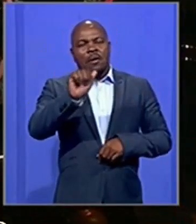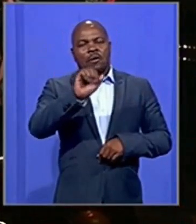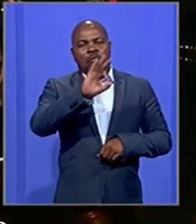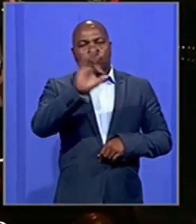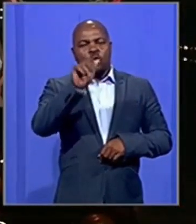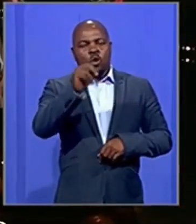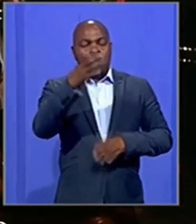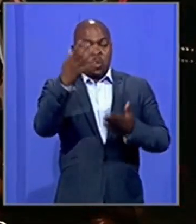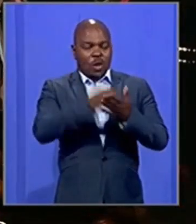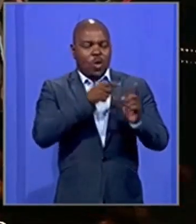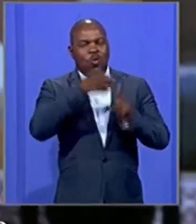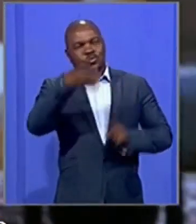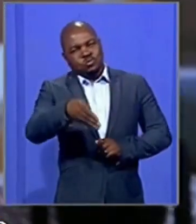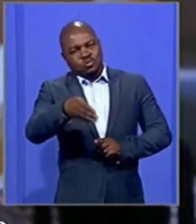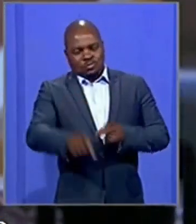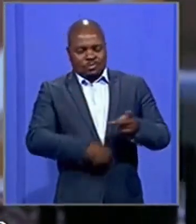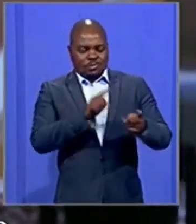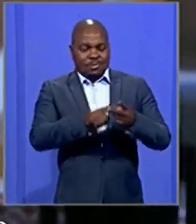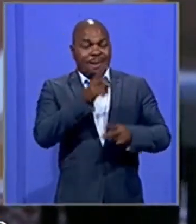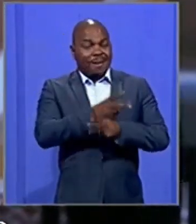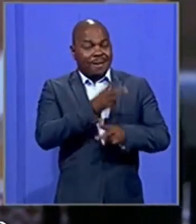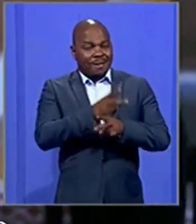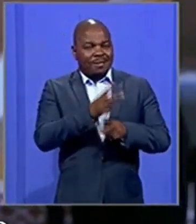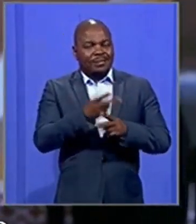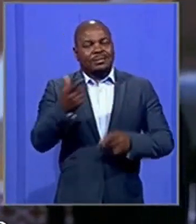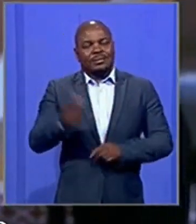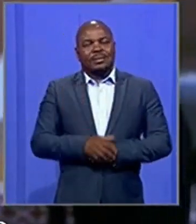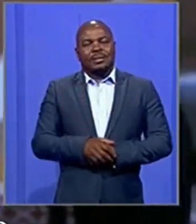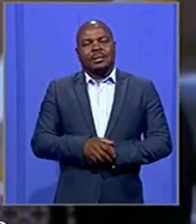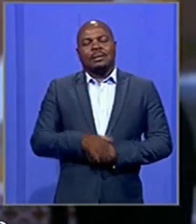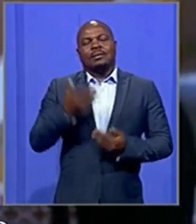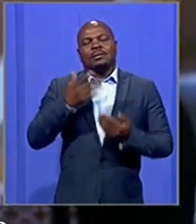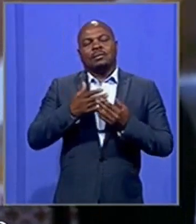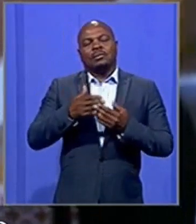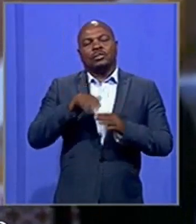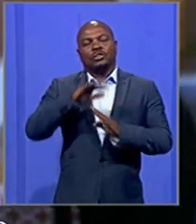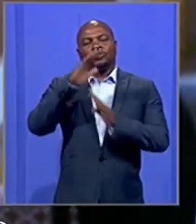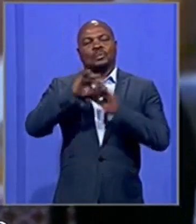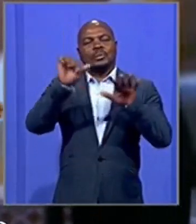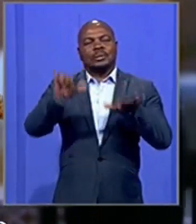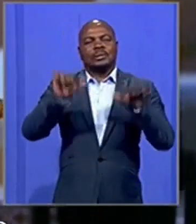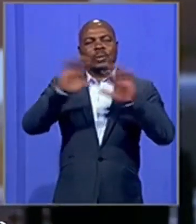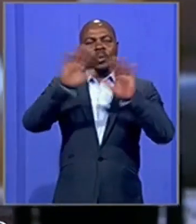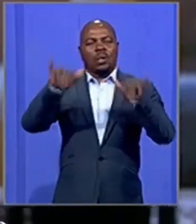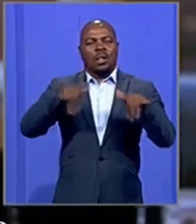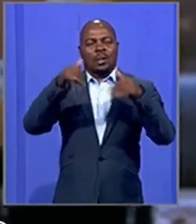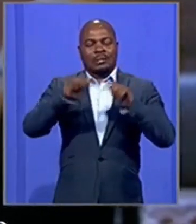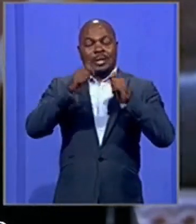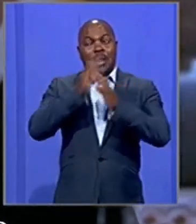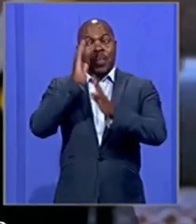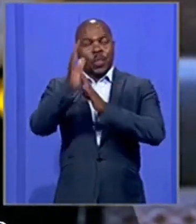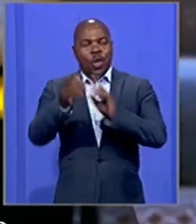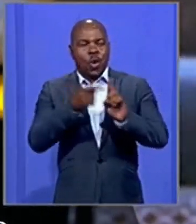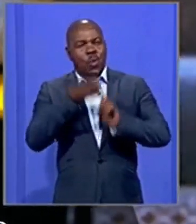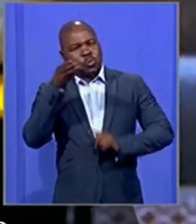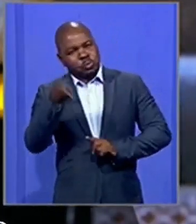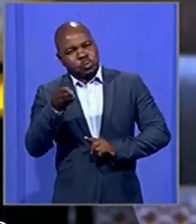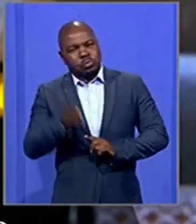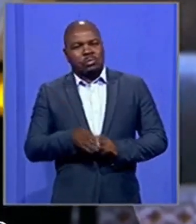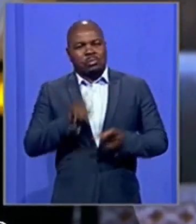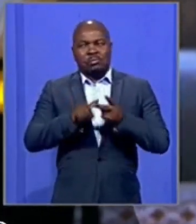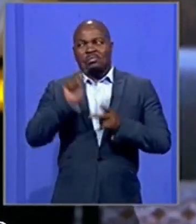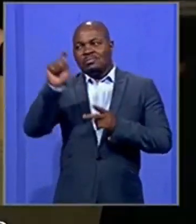ngwagola ga e šita le go iša sehlopha tikologong ya 16 ya mogopo wa lefase le lenyaga o retile bašomimmogo ka yena ka